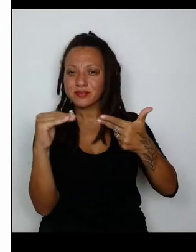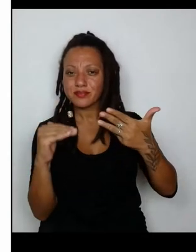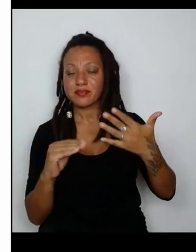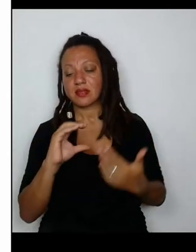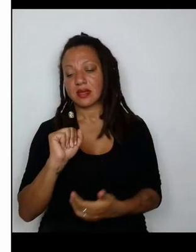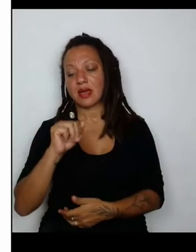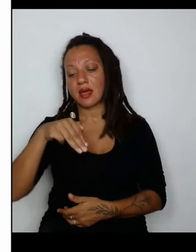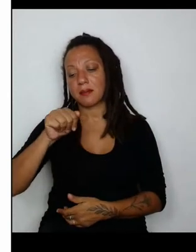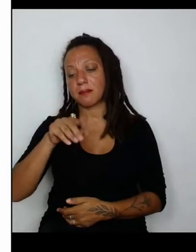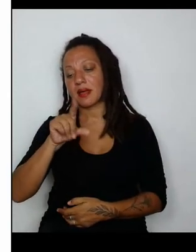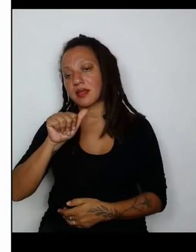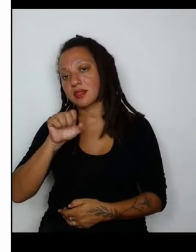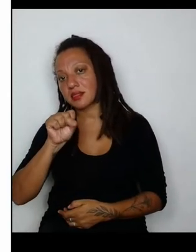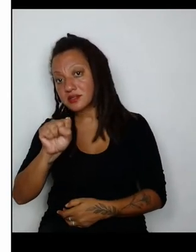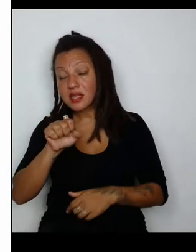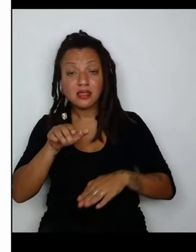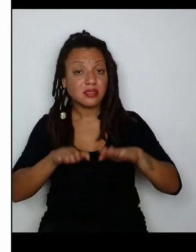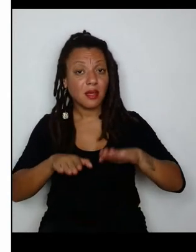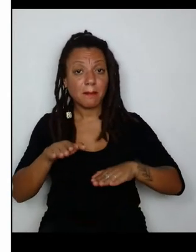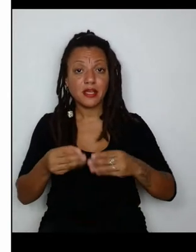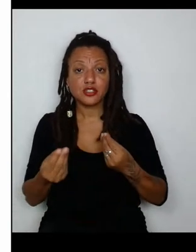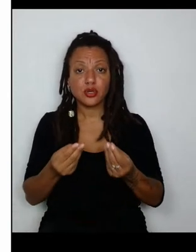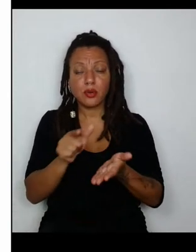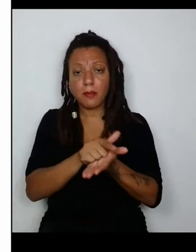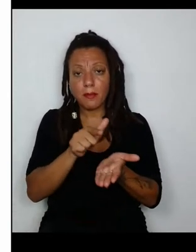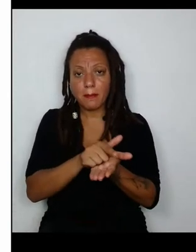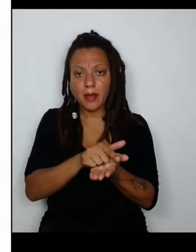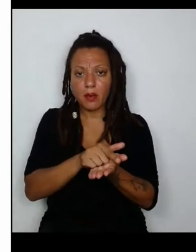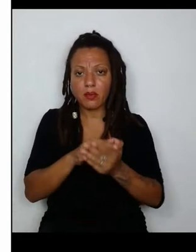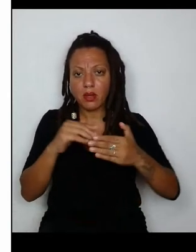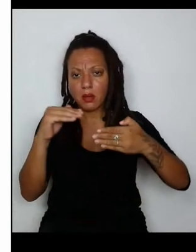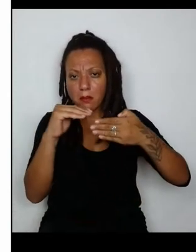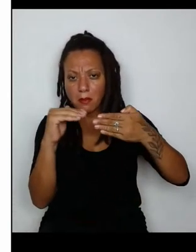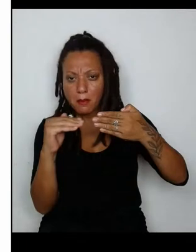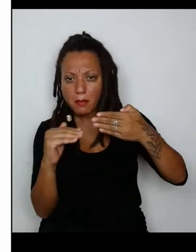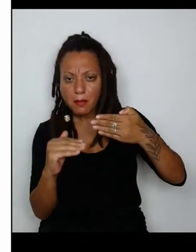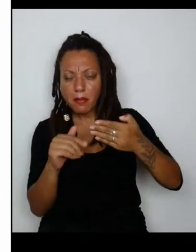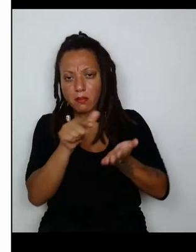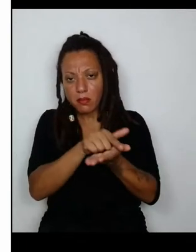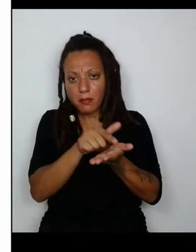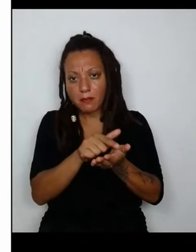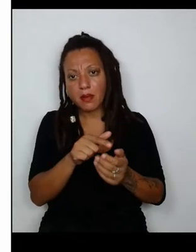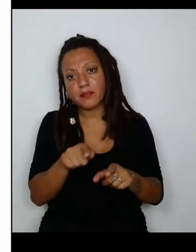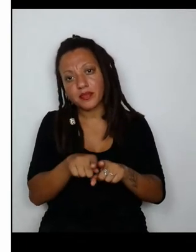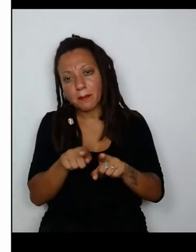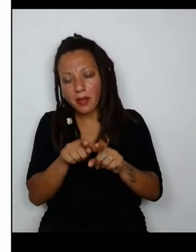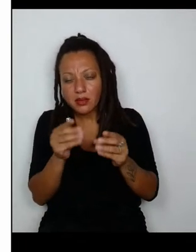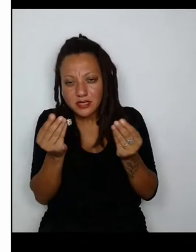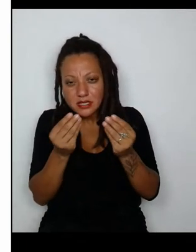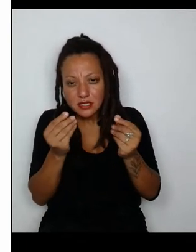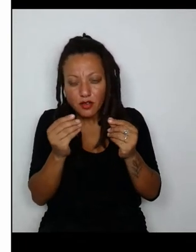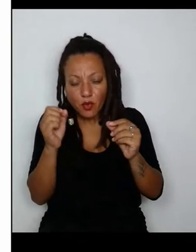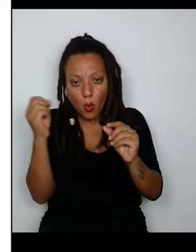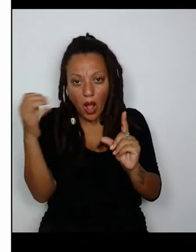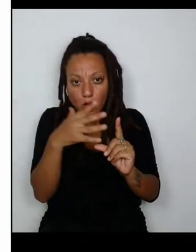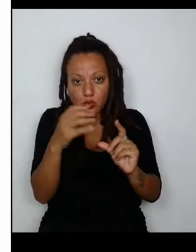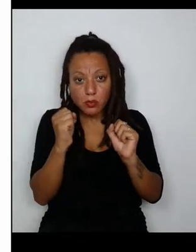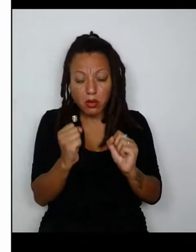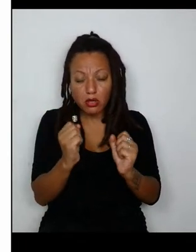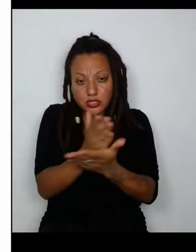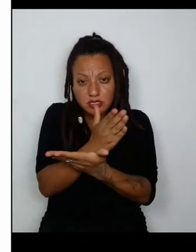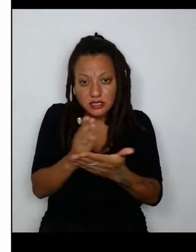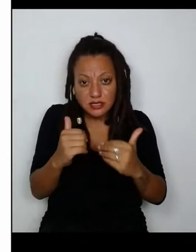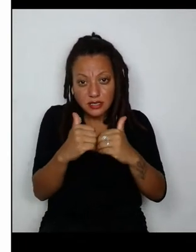paper medium and light-sensitive salts might remain entirely separate or they might bleed through to one another